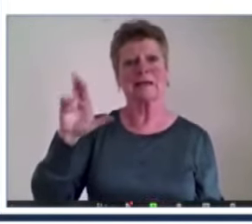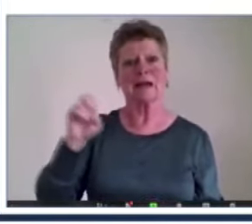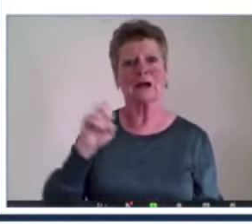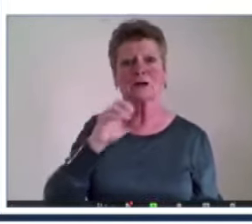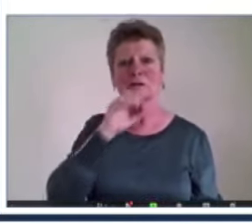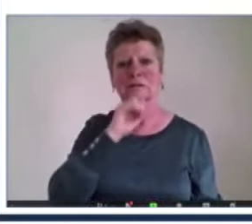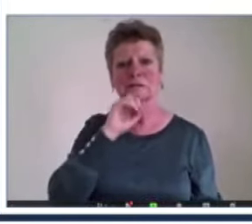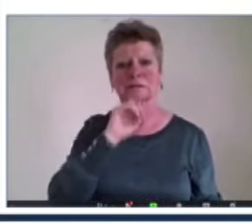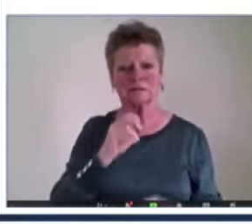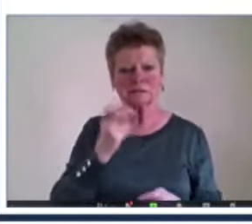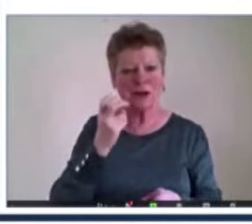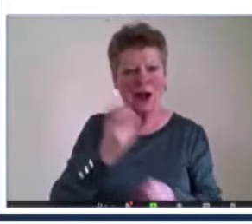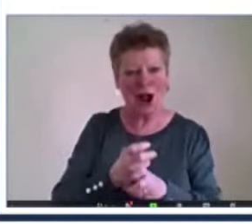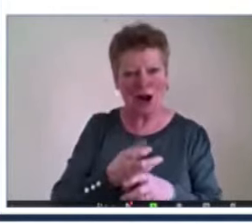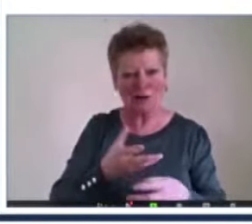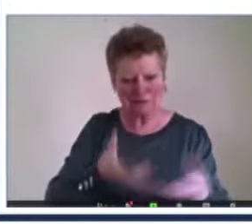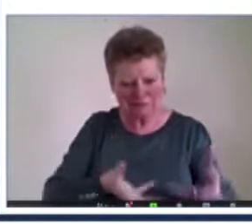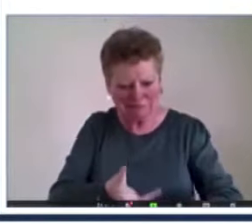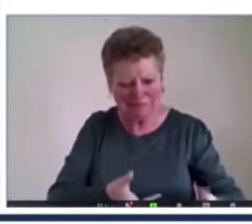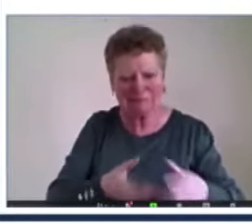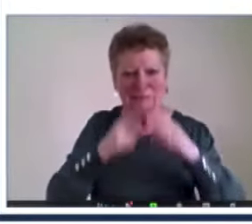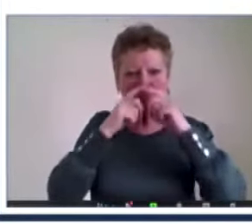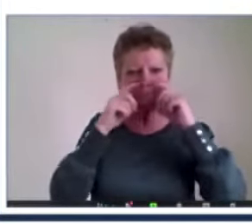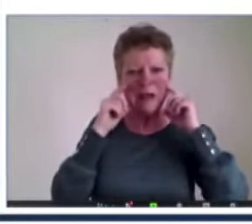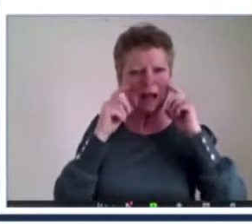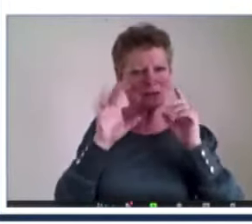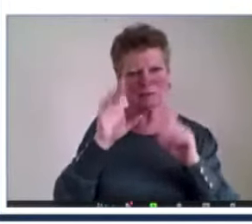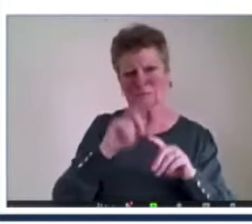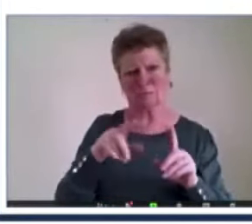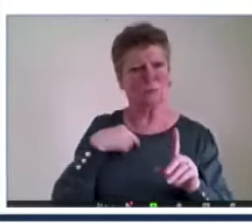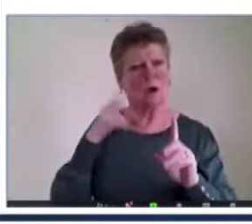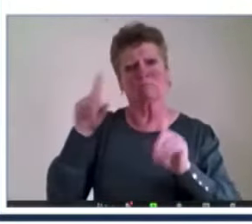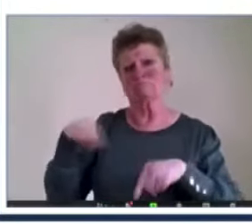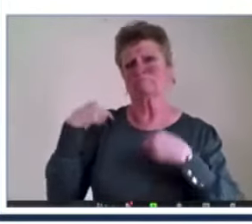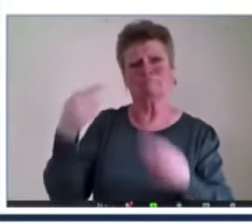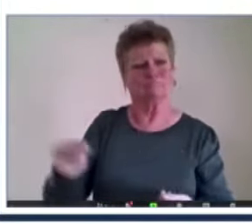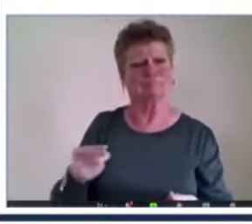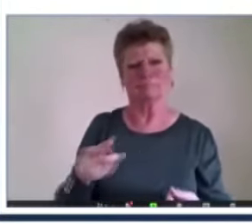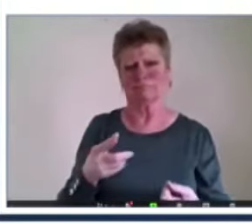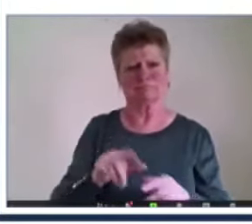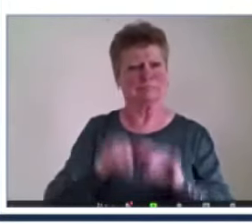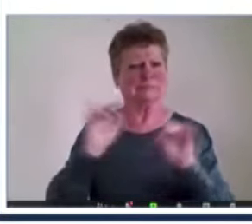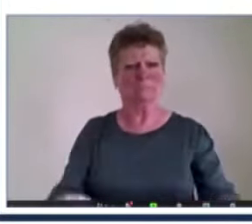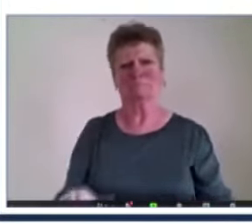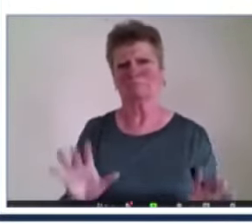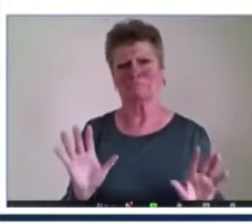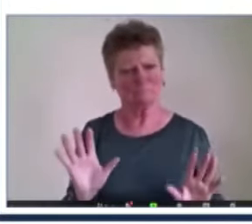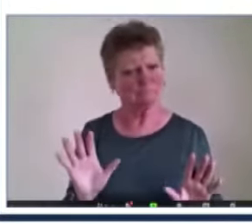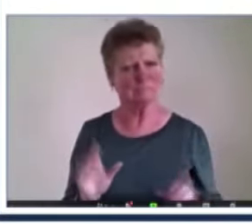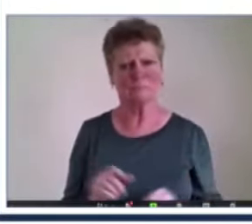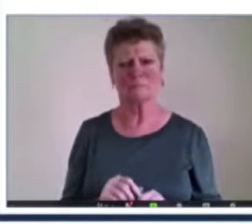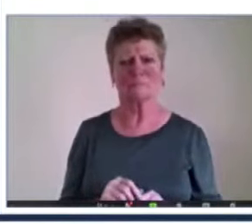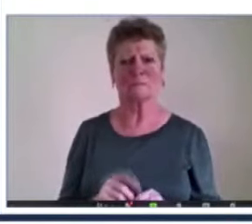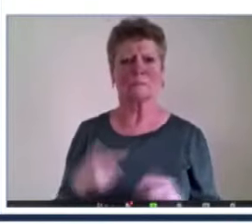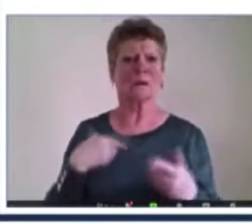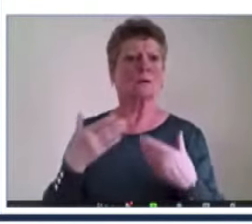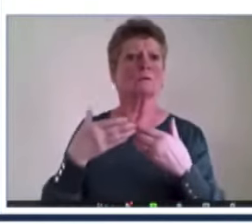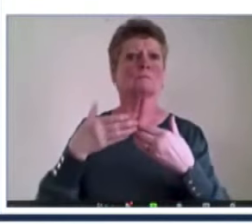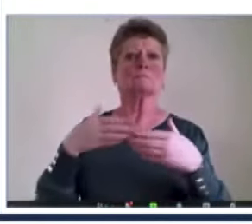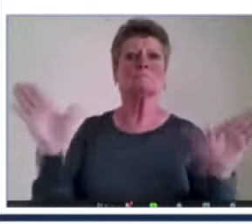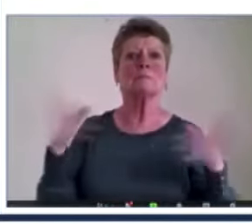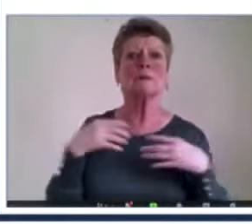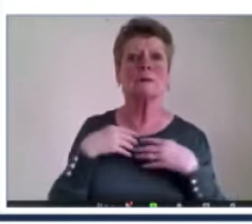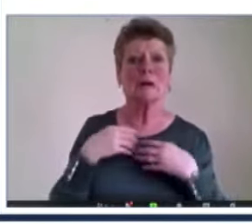wearing masks, and we've always accommodated that. So our for example, our public health order, we've always had